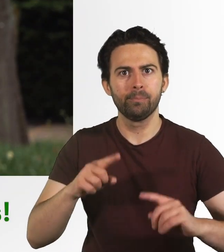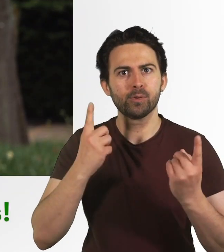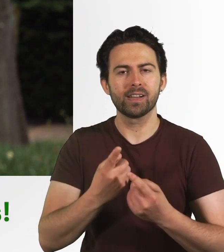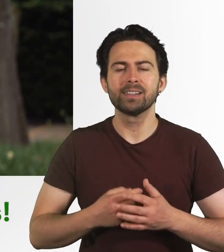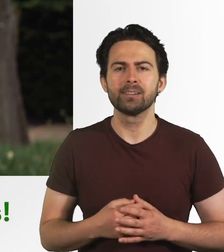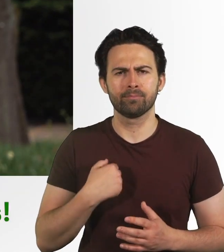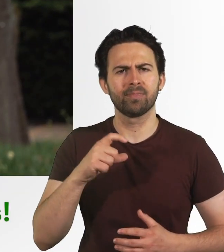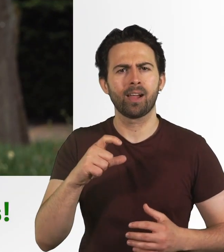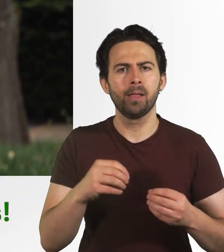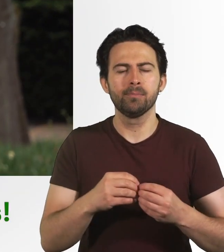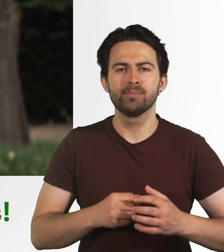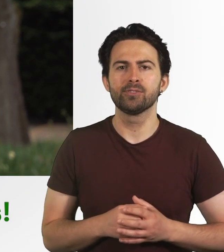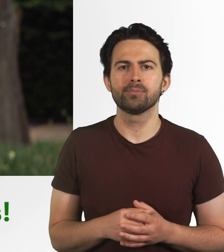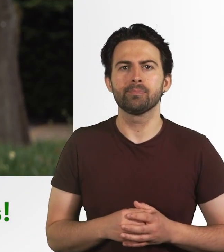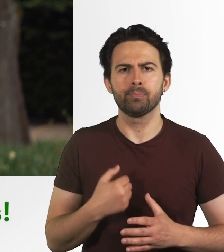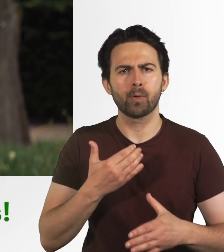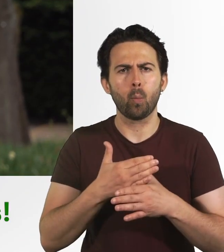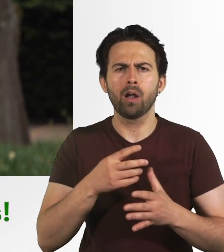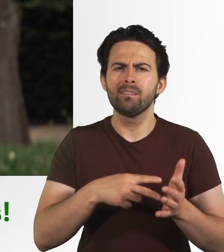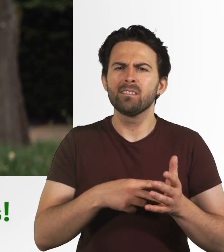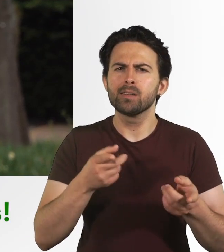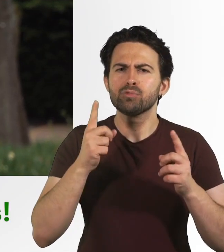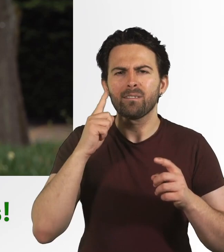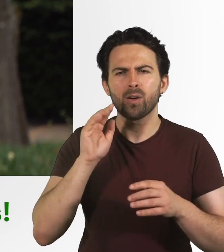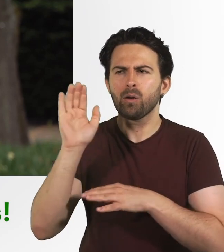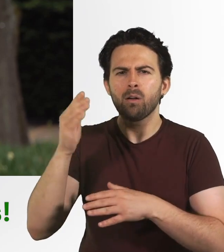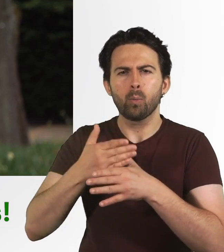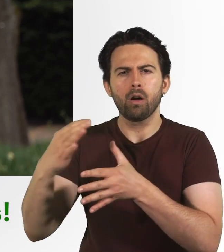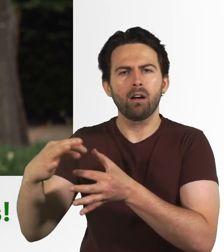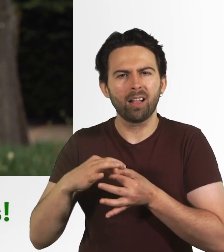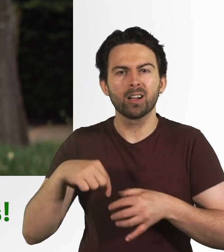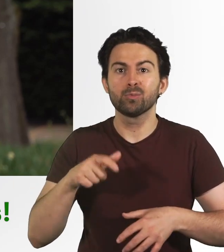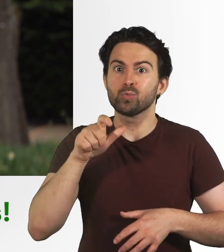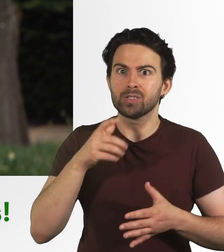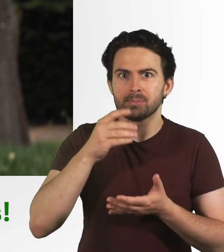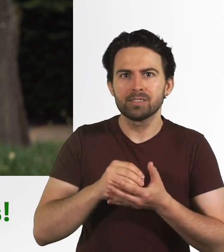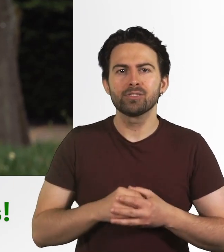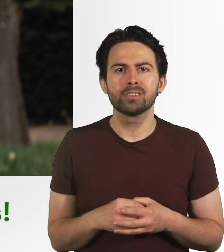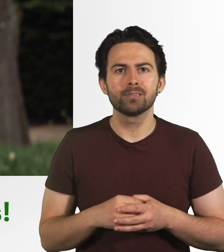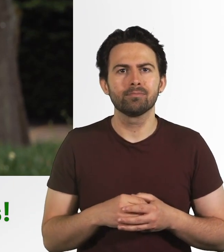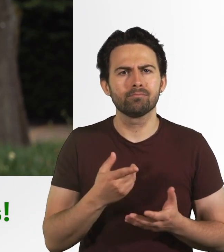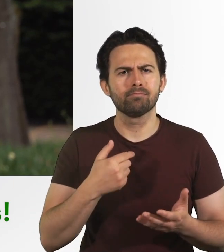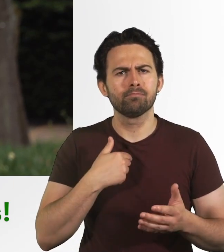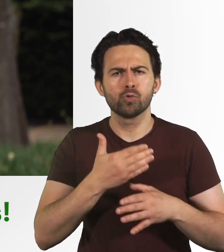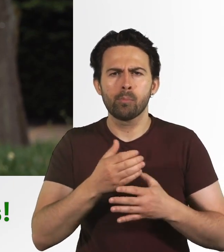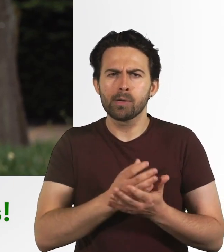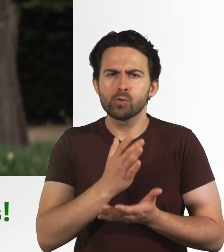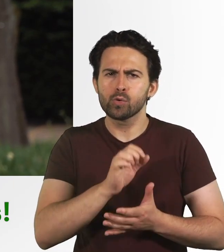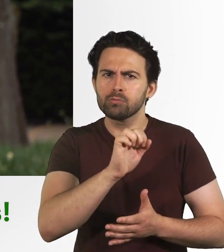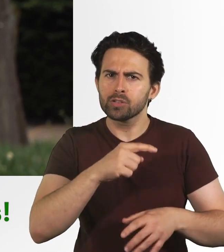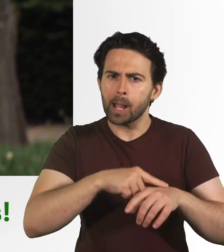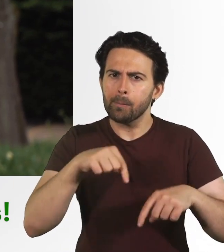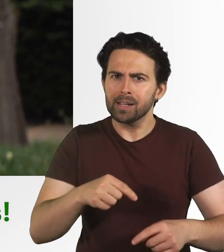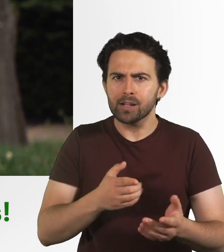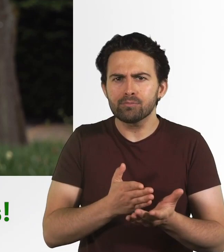Hello, welcome to SRUC. My name's Caroline Bish. I'm Vice Principal for External Relations and Student Experience, and it's my job to make